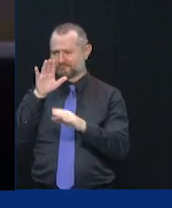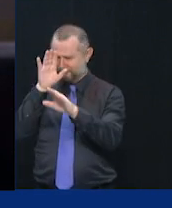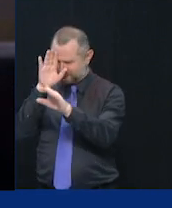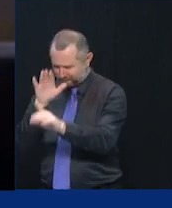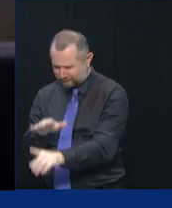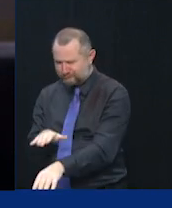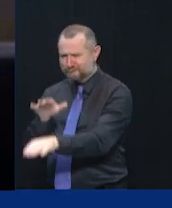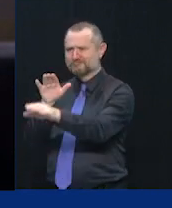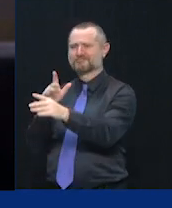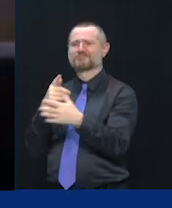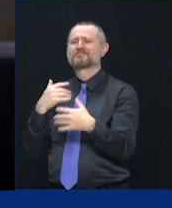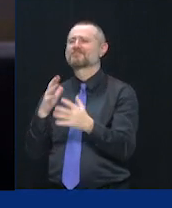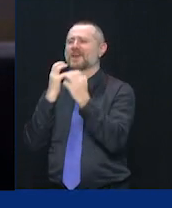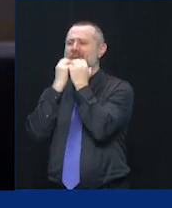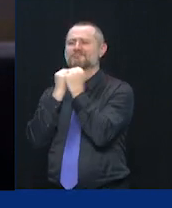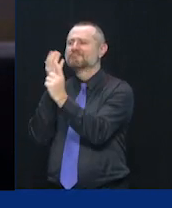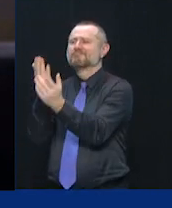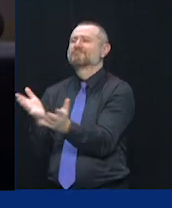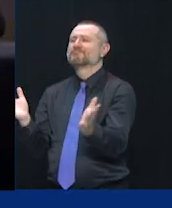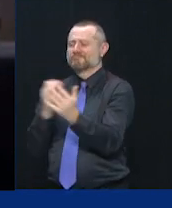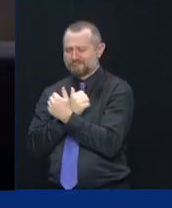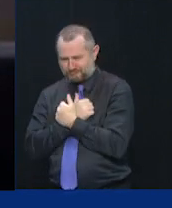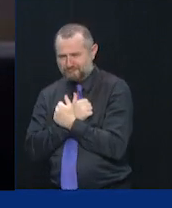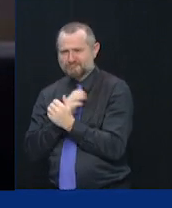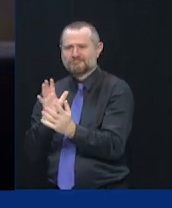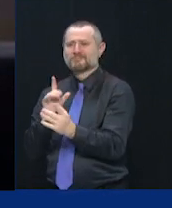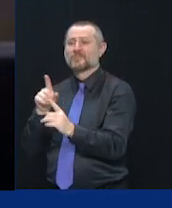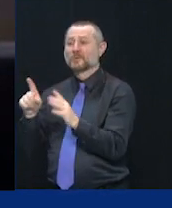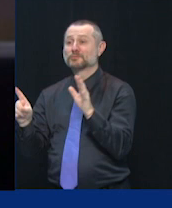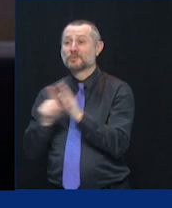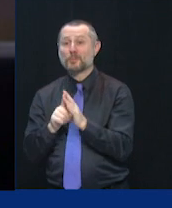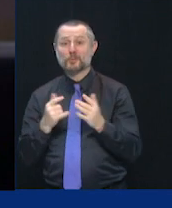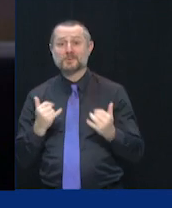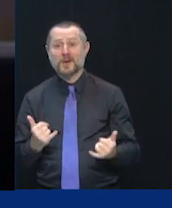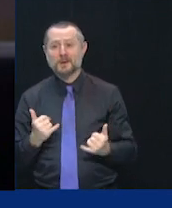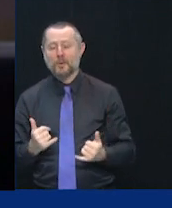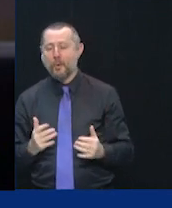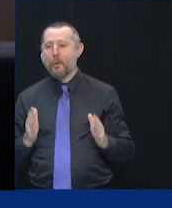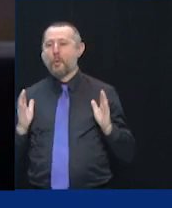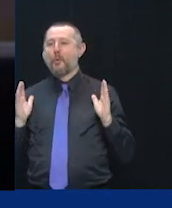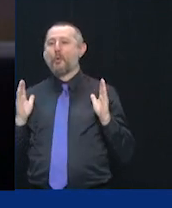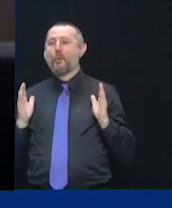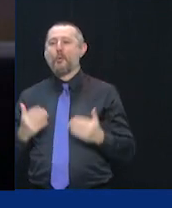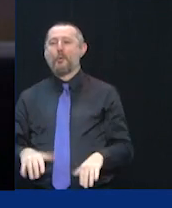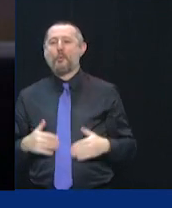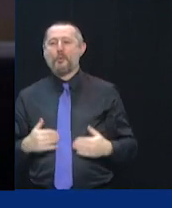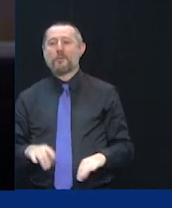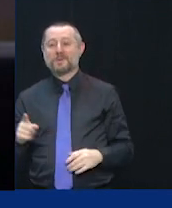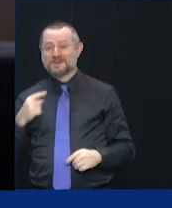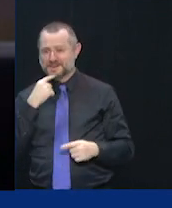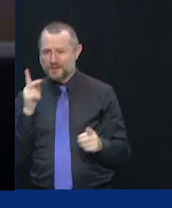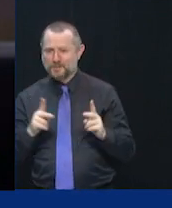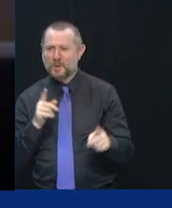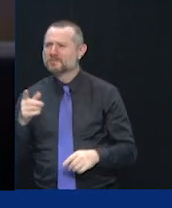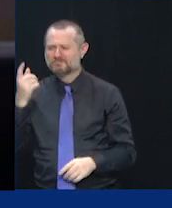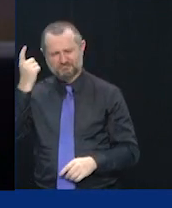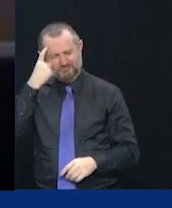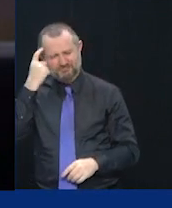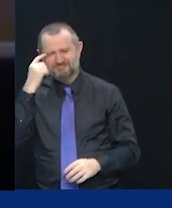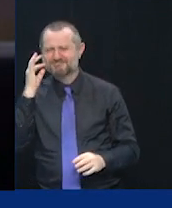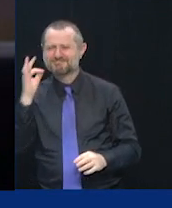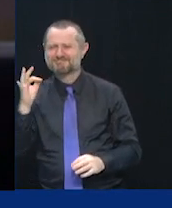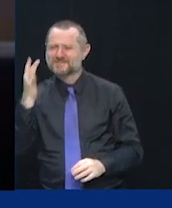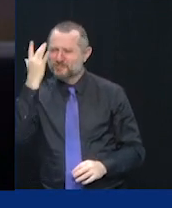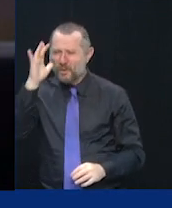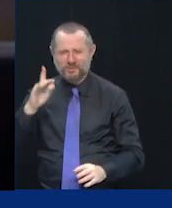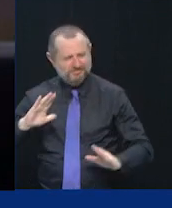that you are there today and you're saying that this is smart and this is what people should do, I